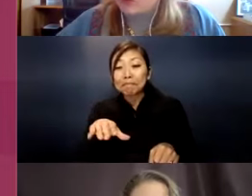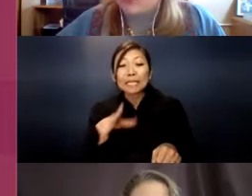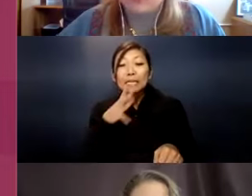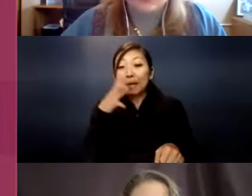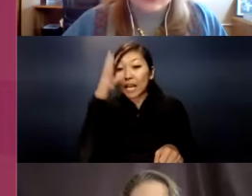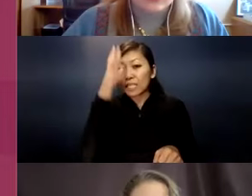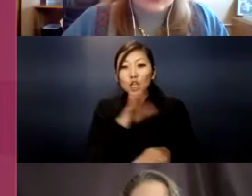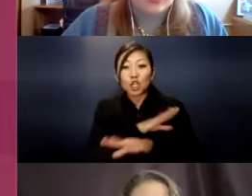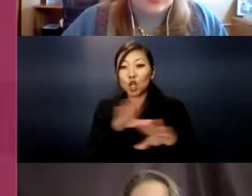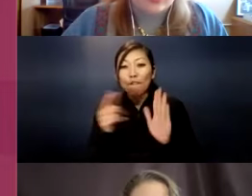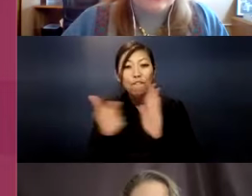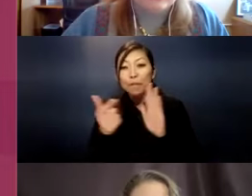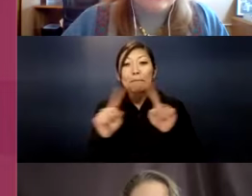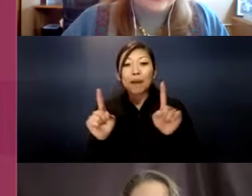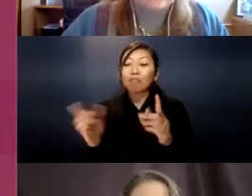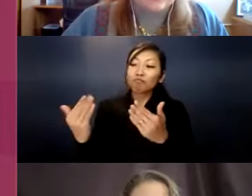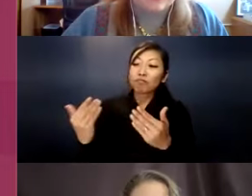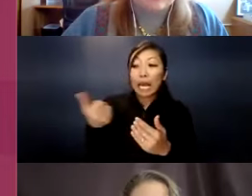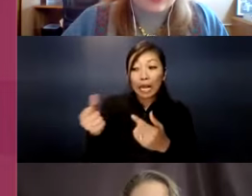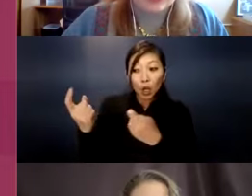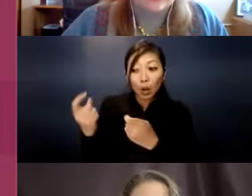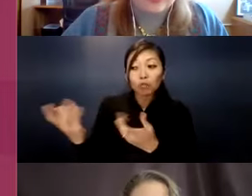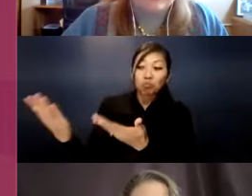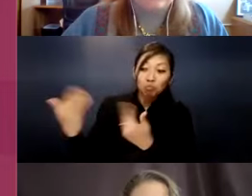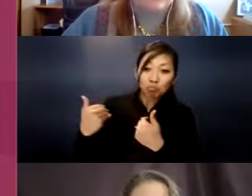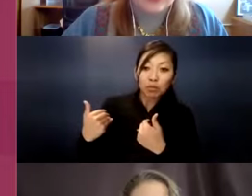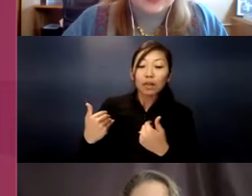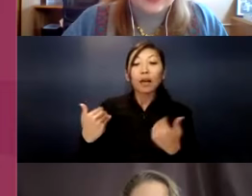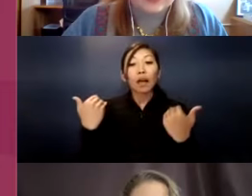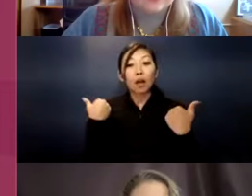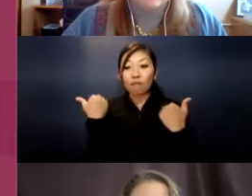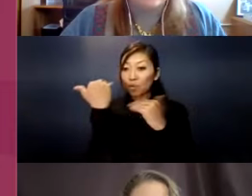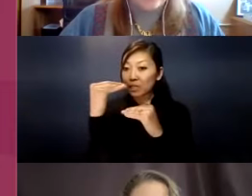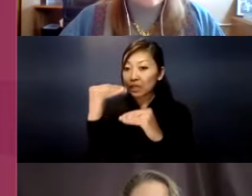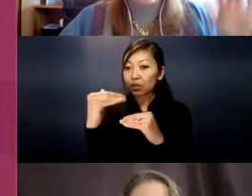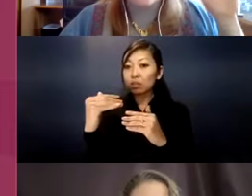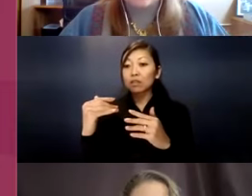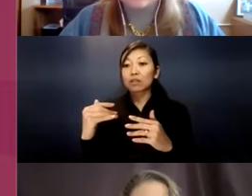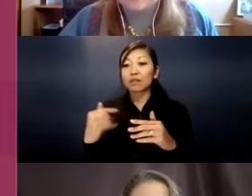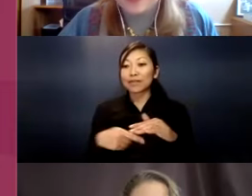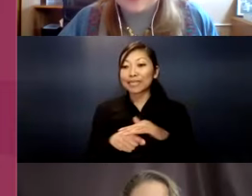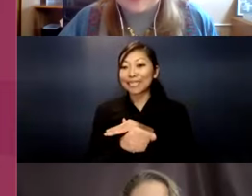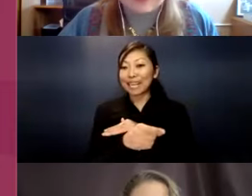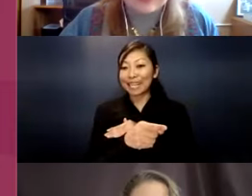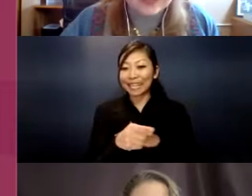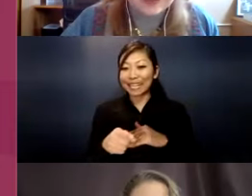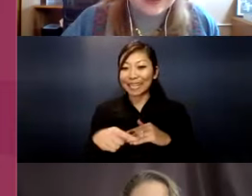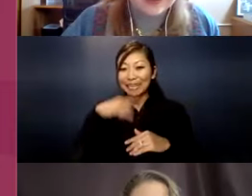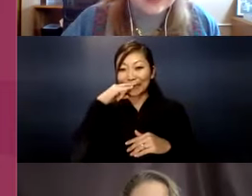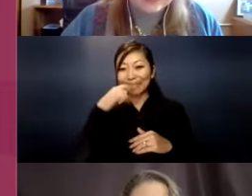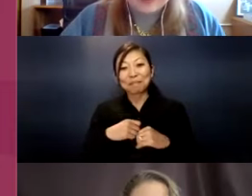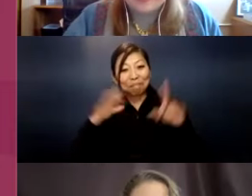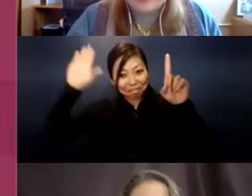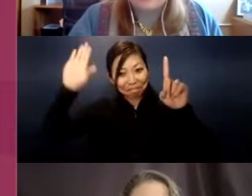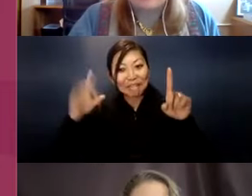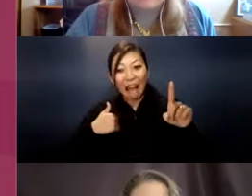with questions. Yeah, heavy restrictions make for sneaky kids. I was one too. I was a sneaky